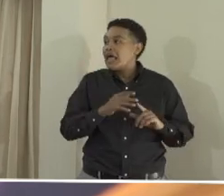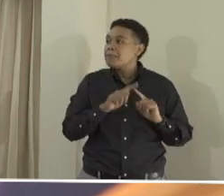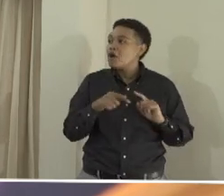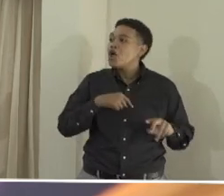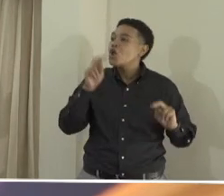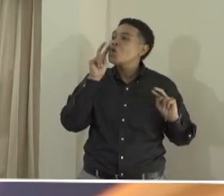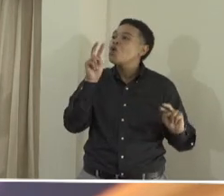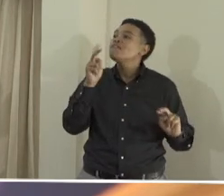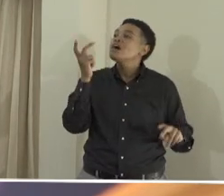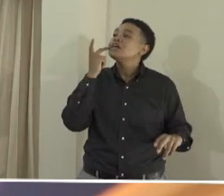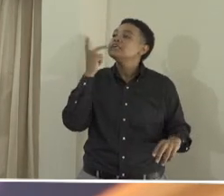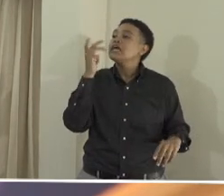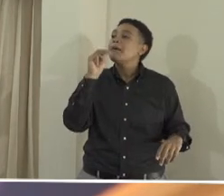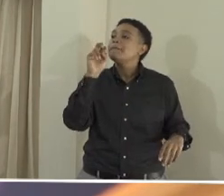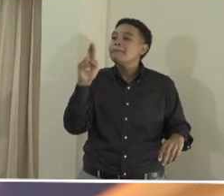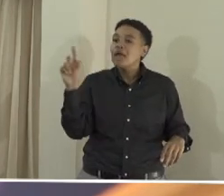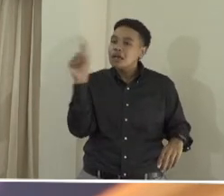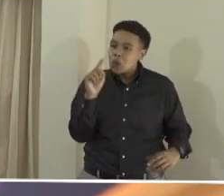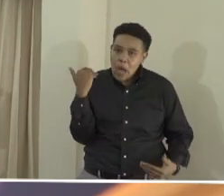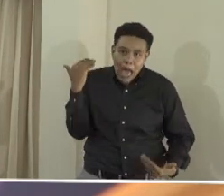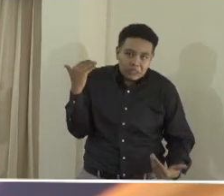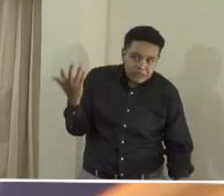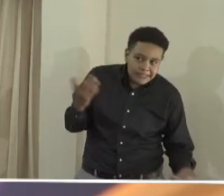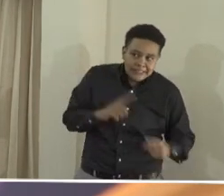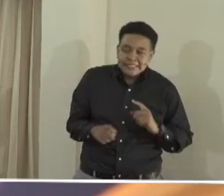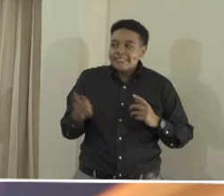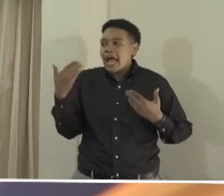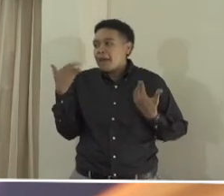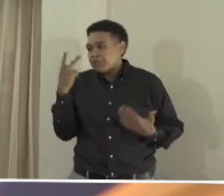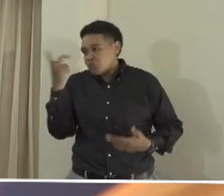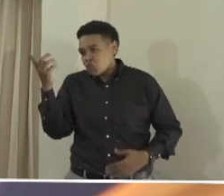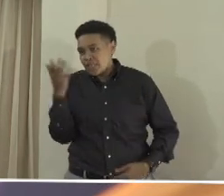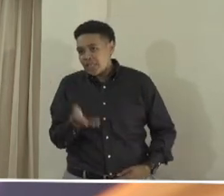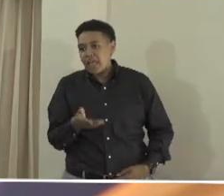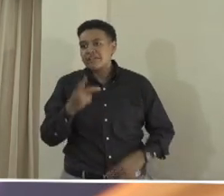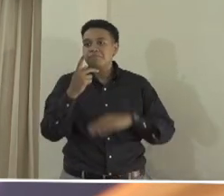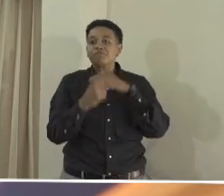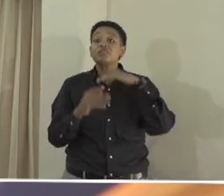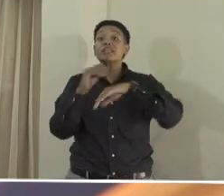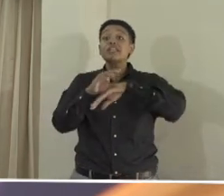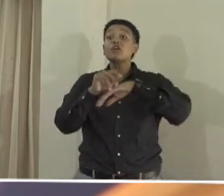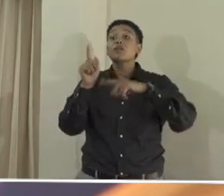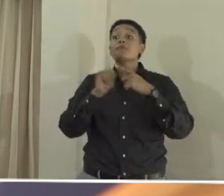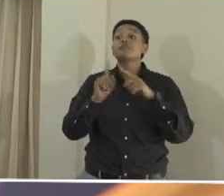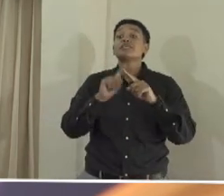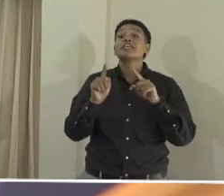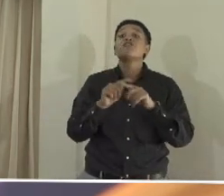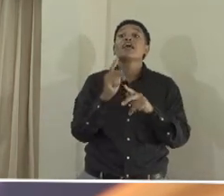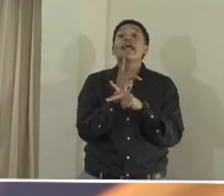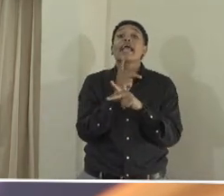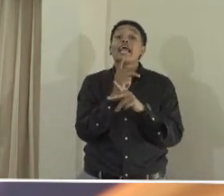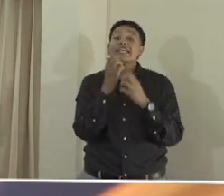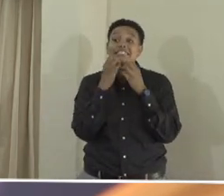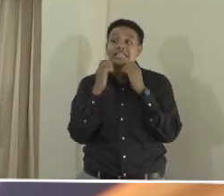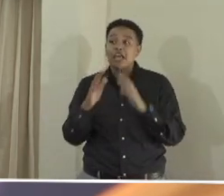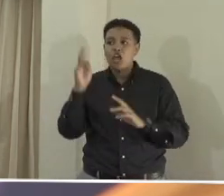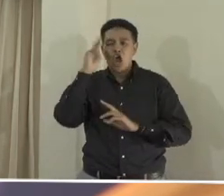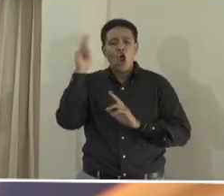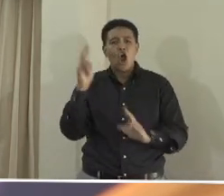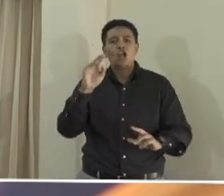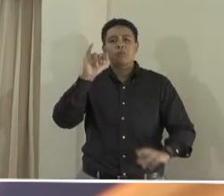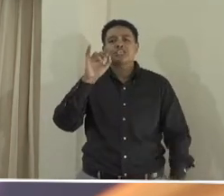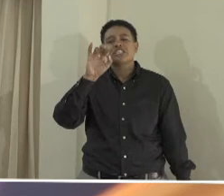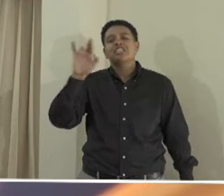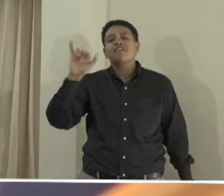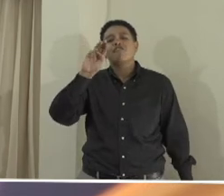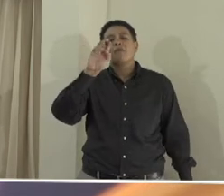looking forward to seeing the Mayor this morning. Parish councillors and caretakers. Honorable Jeffrey